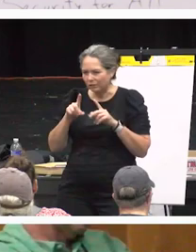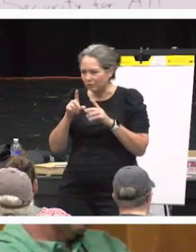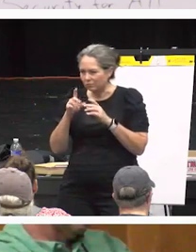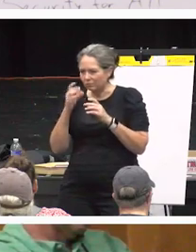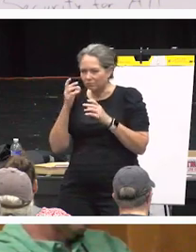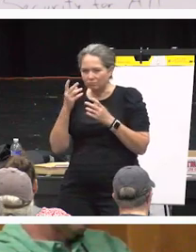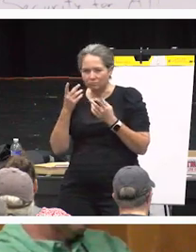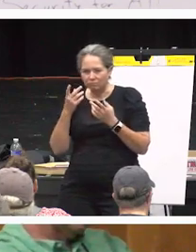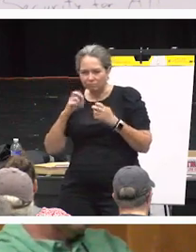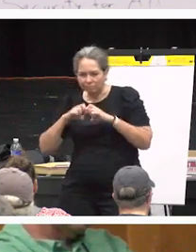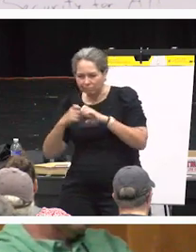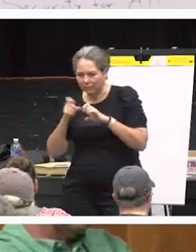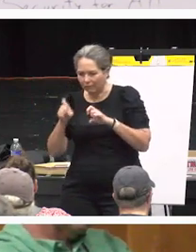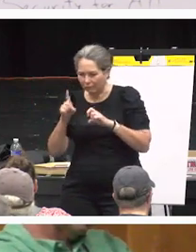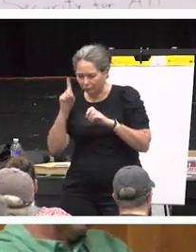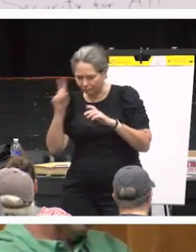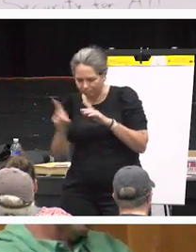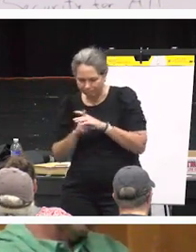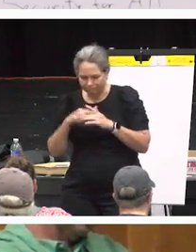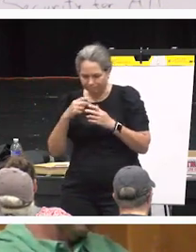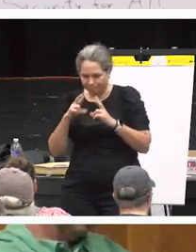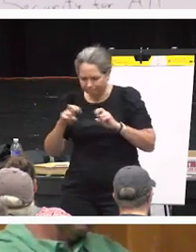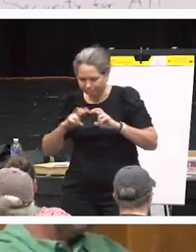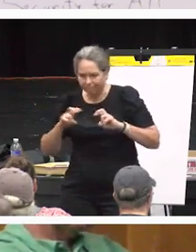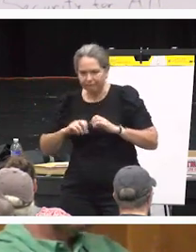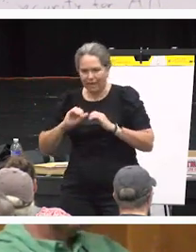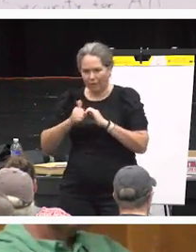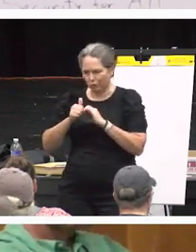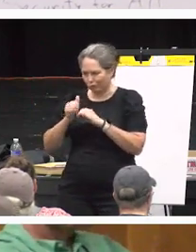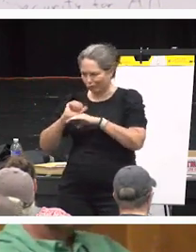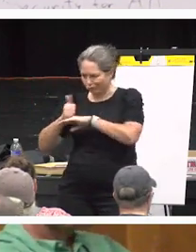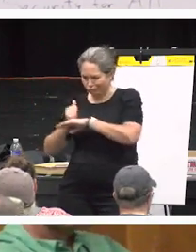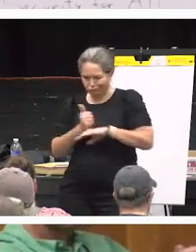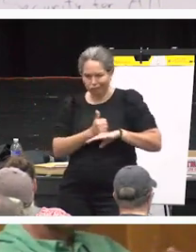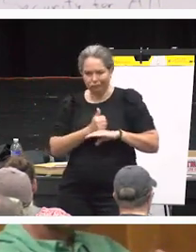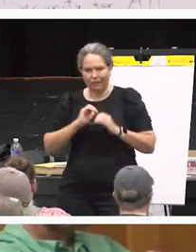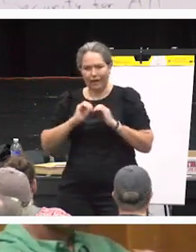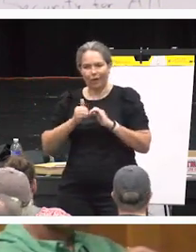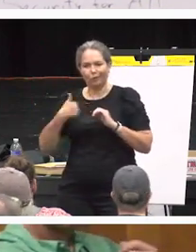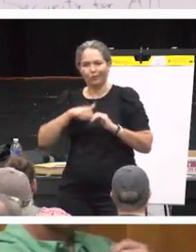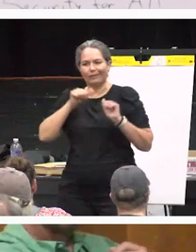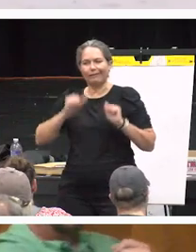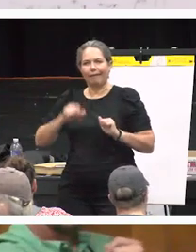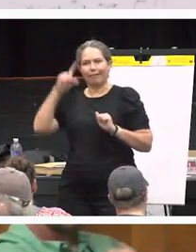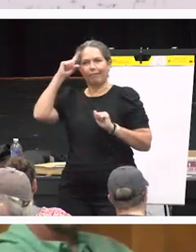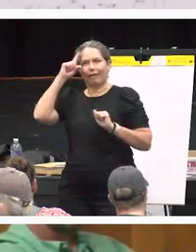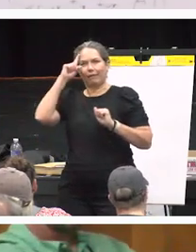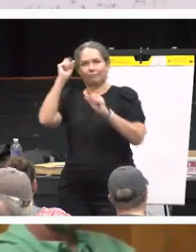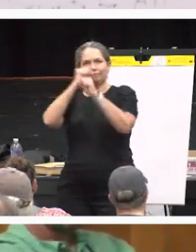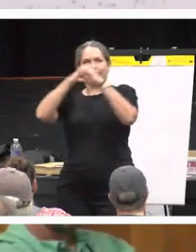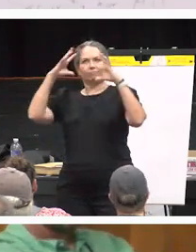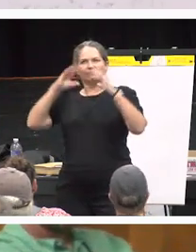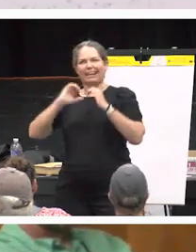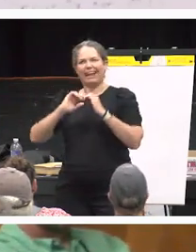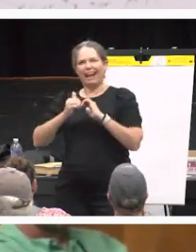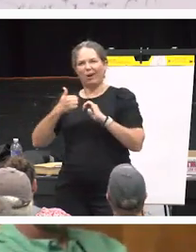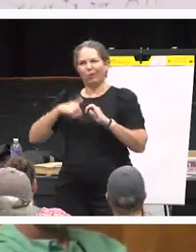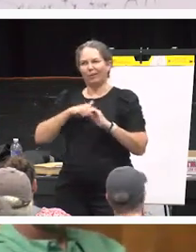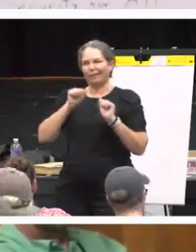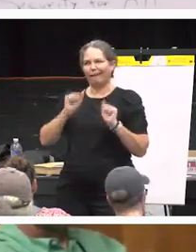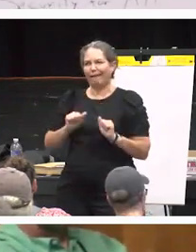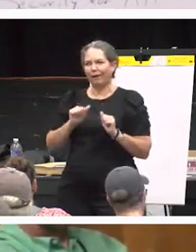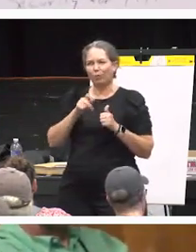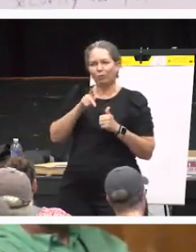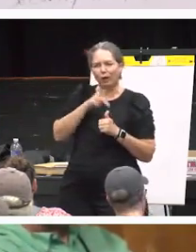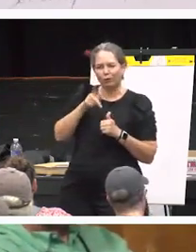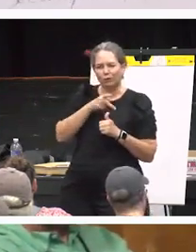as good foundations for digging deeper and kind of coming up with concepts that are kind of at the level of priorities